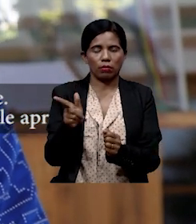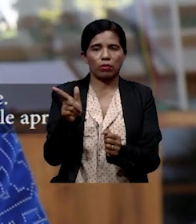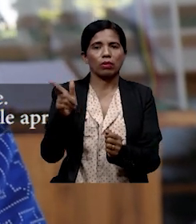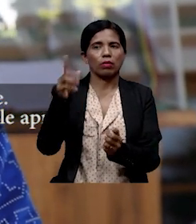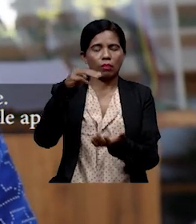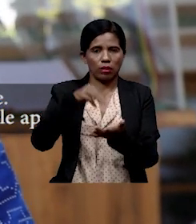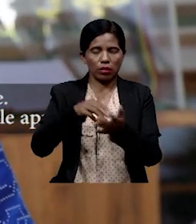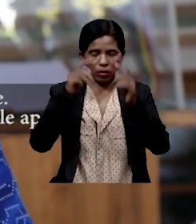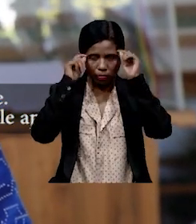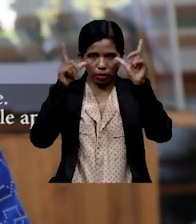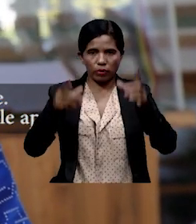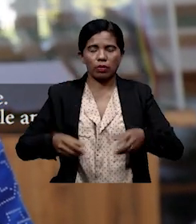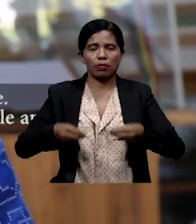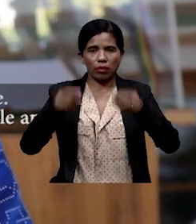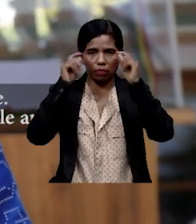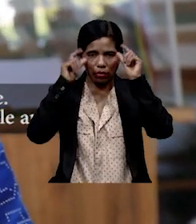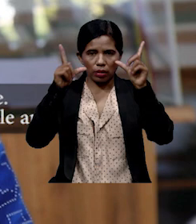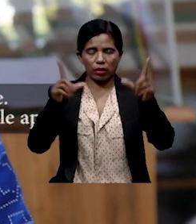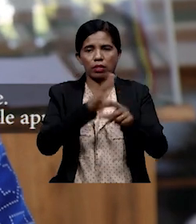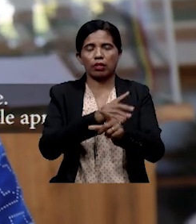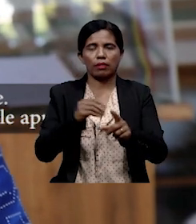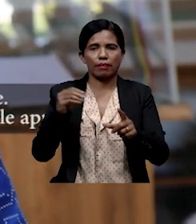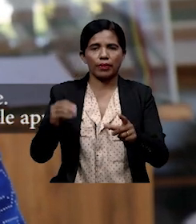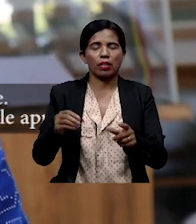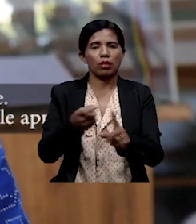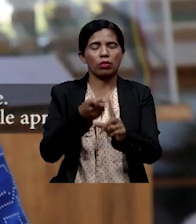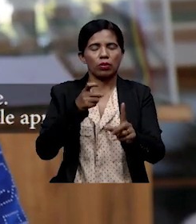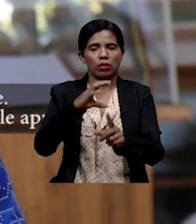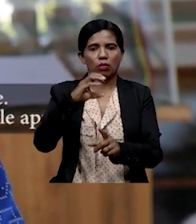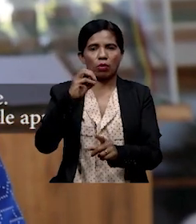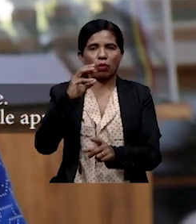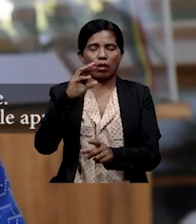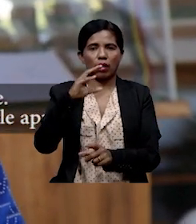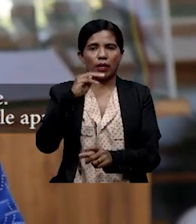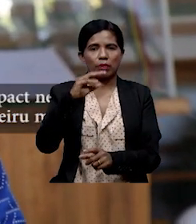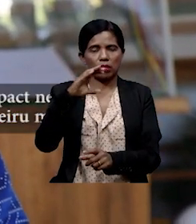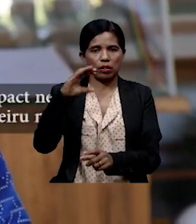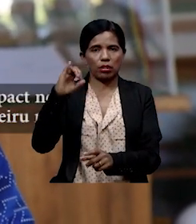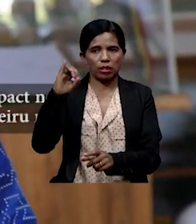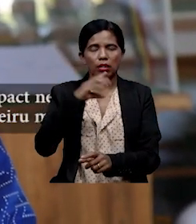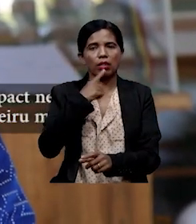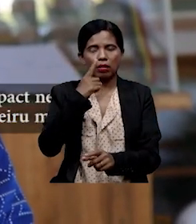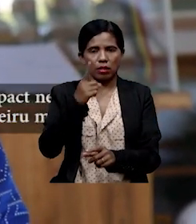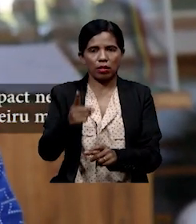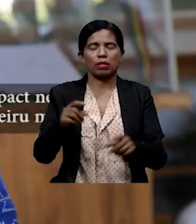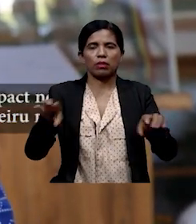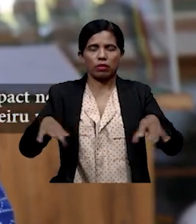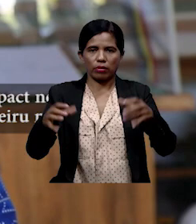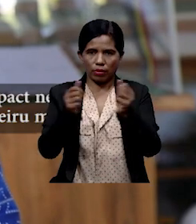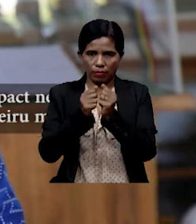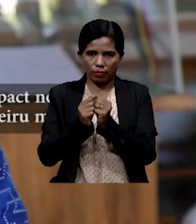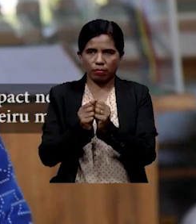by Timor-Leste. The compact, and it is in the process of being finalized and approved by our board, so it will take